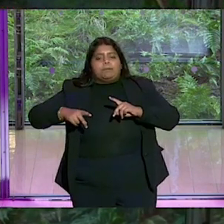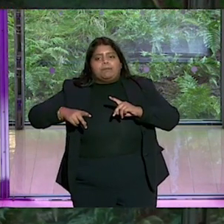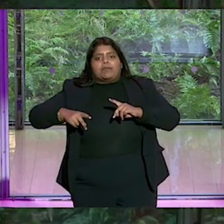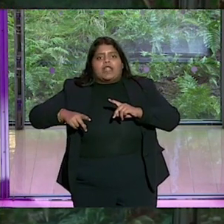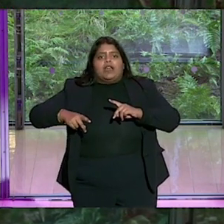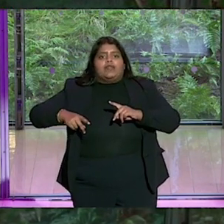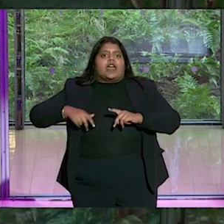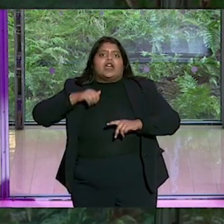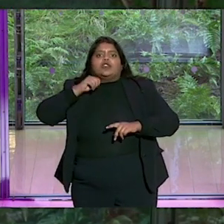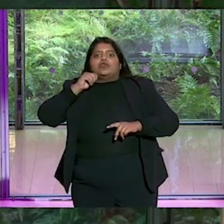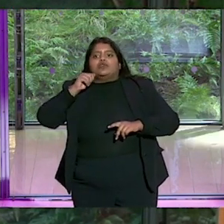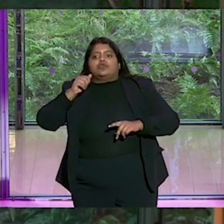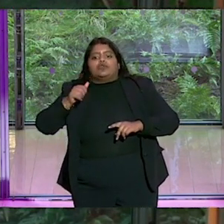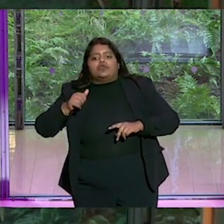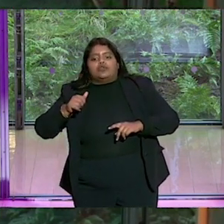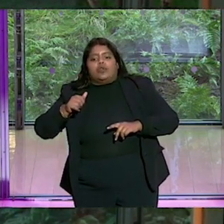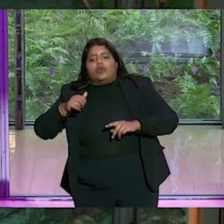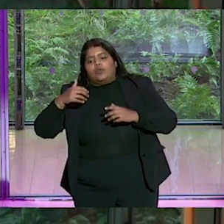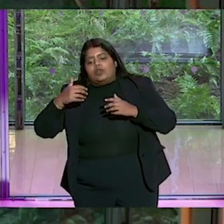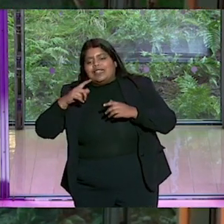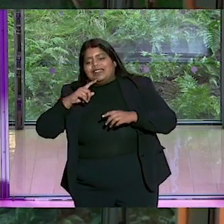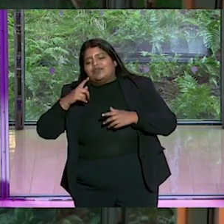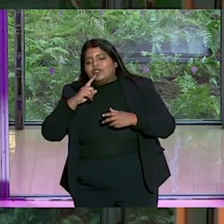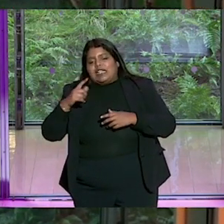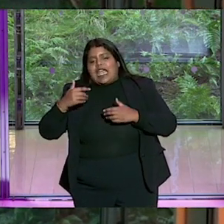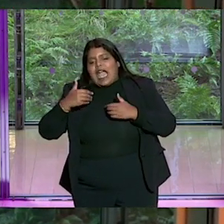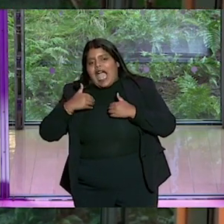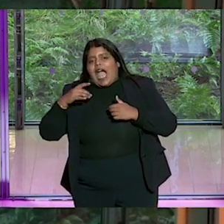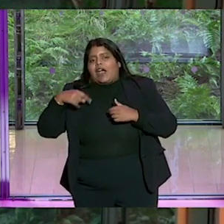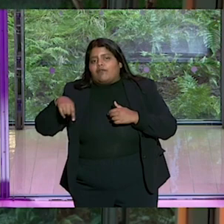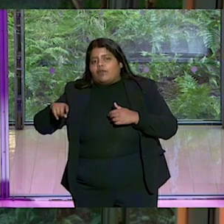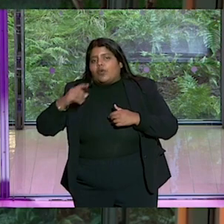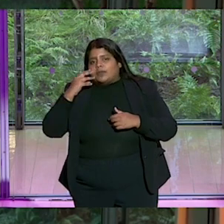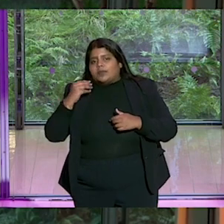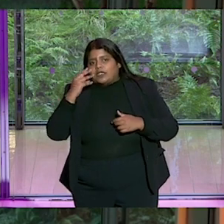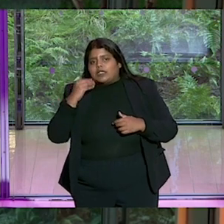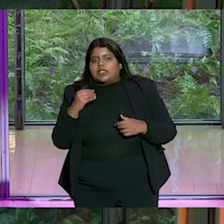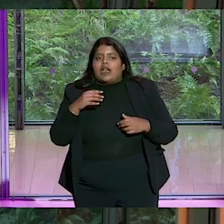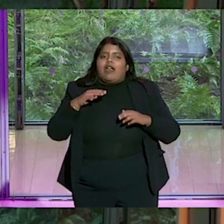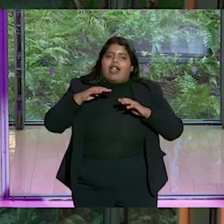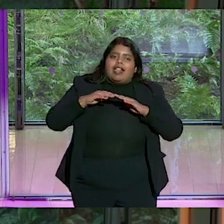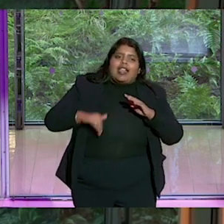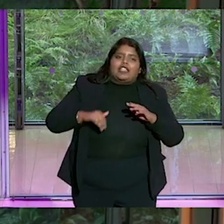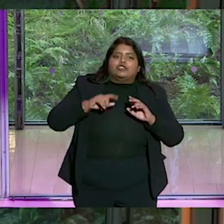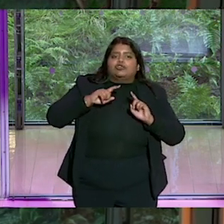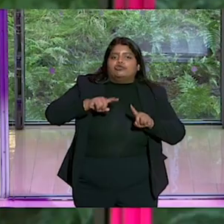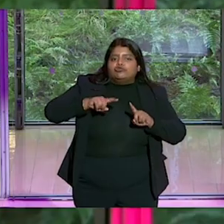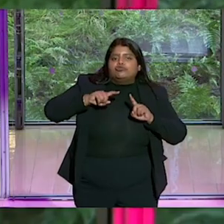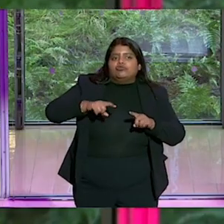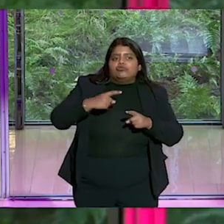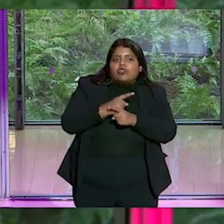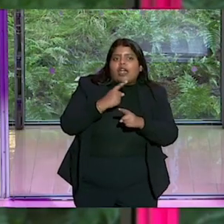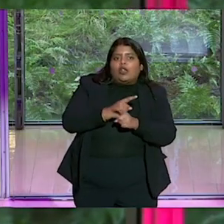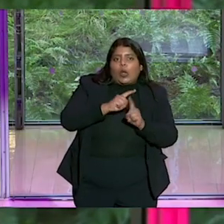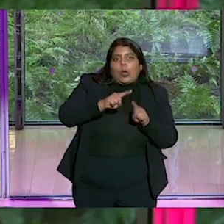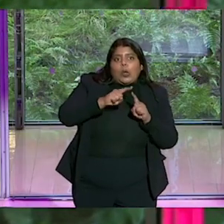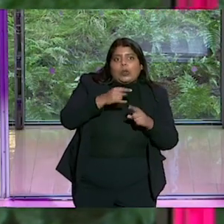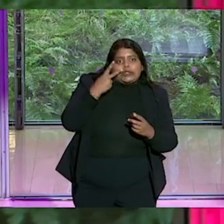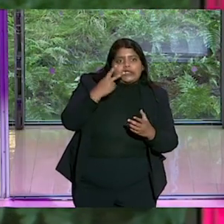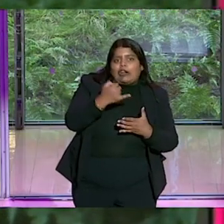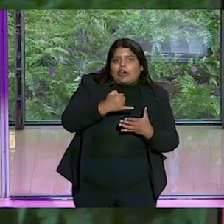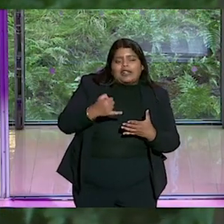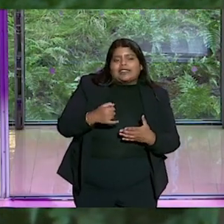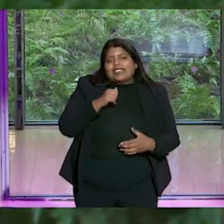that experience, who are less regular attendees of the arts. If we care